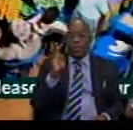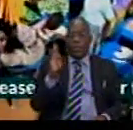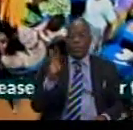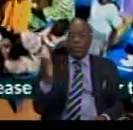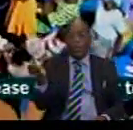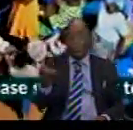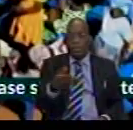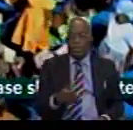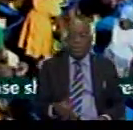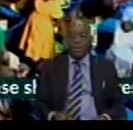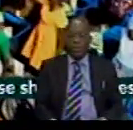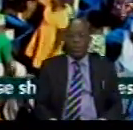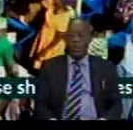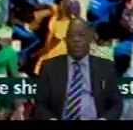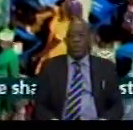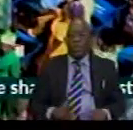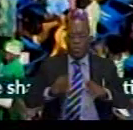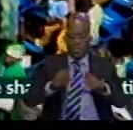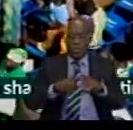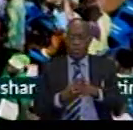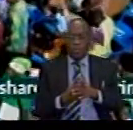Start interviewing them.